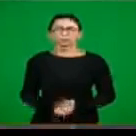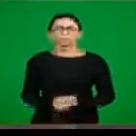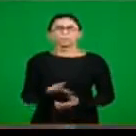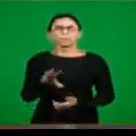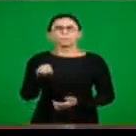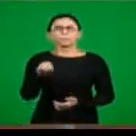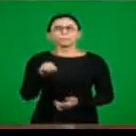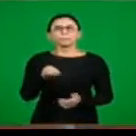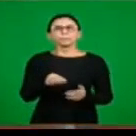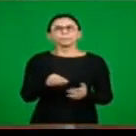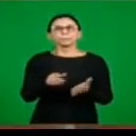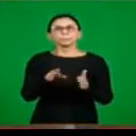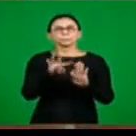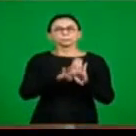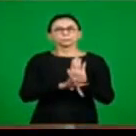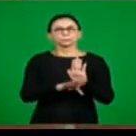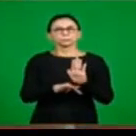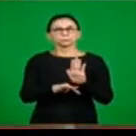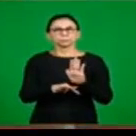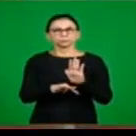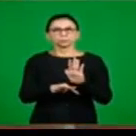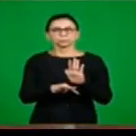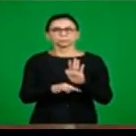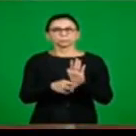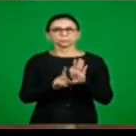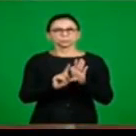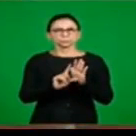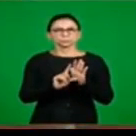Pick up the previous text. The brethren will see.